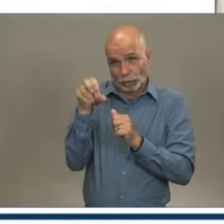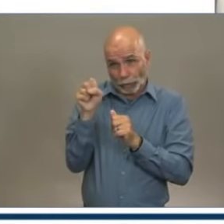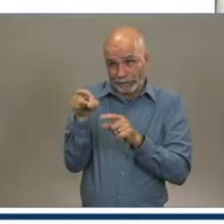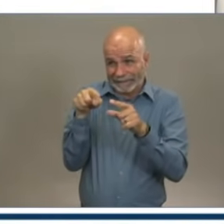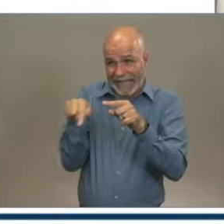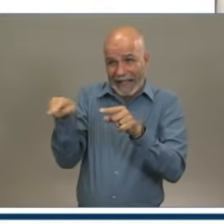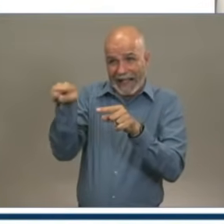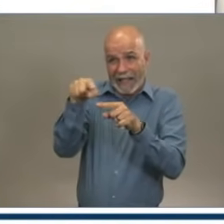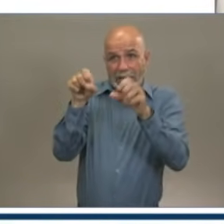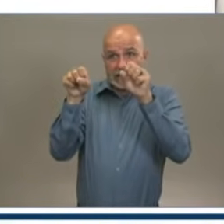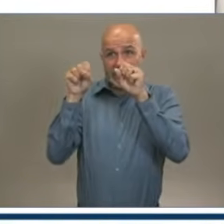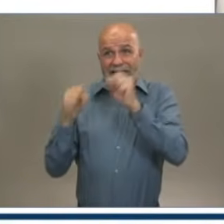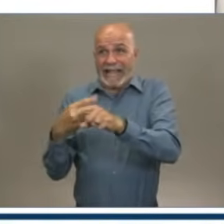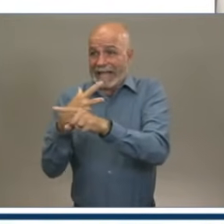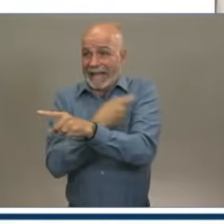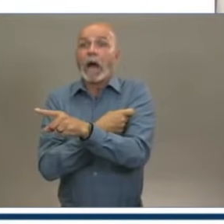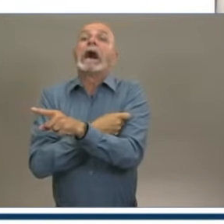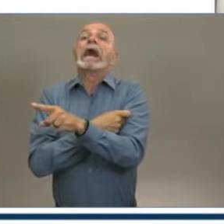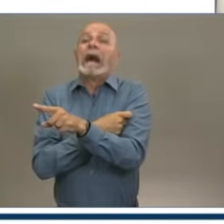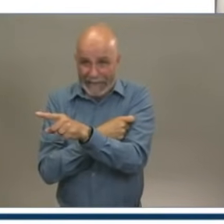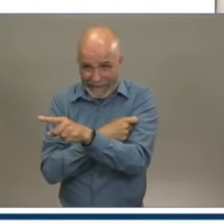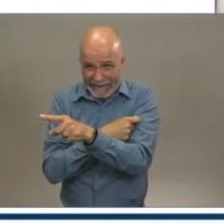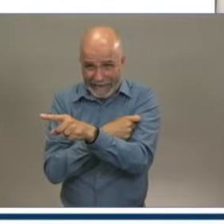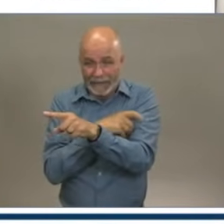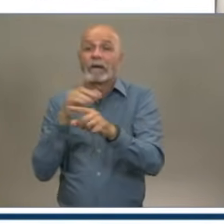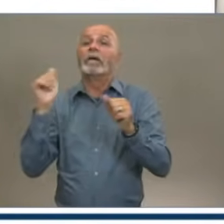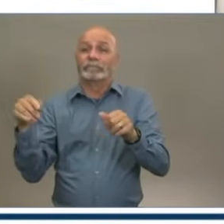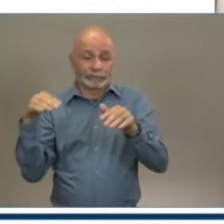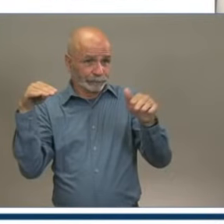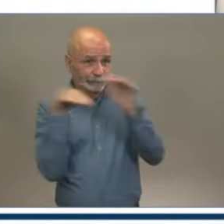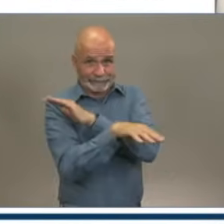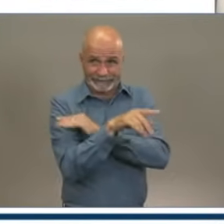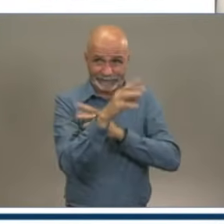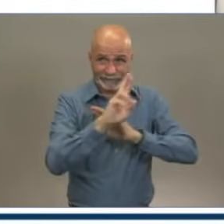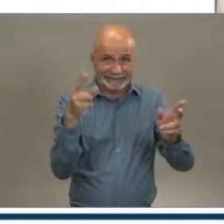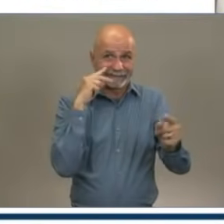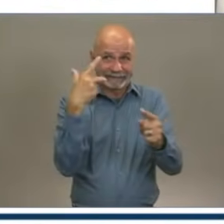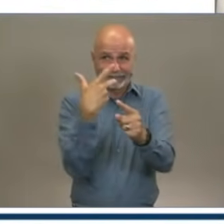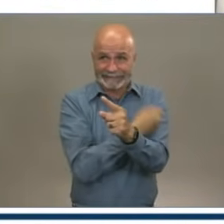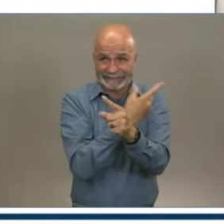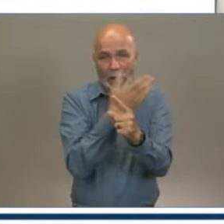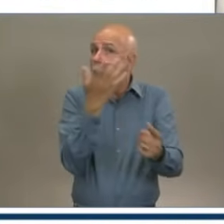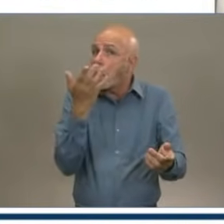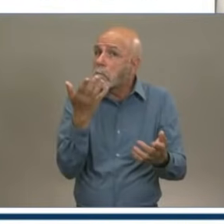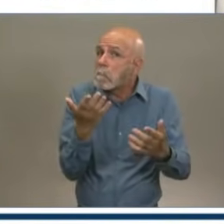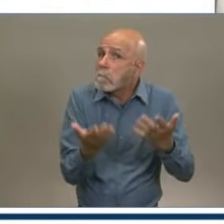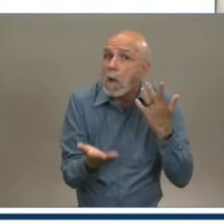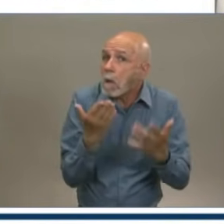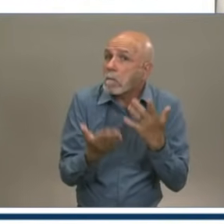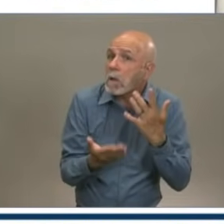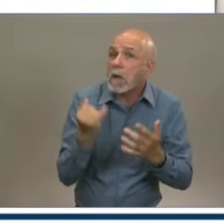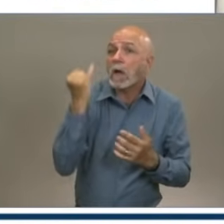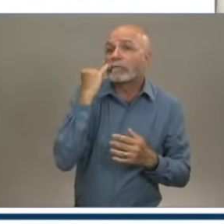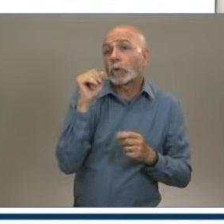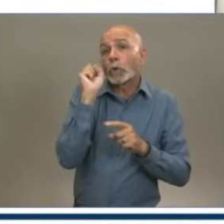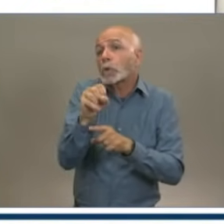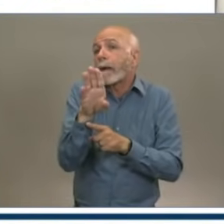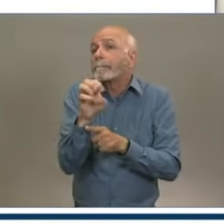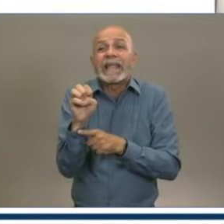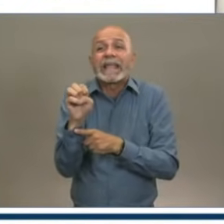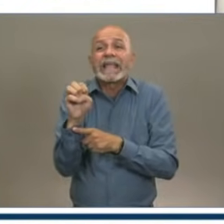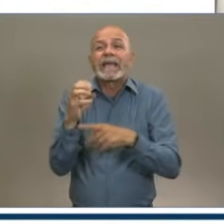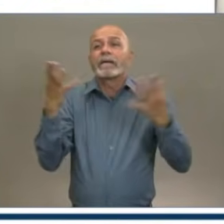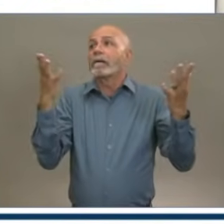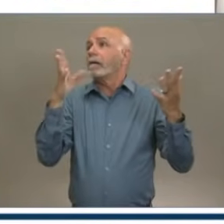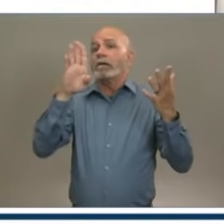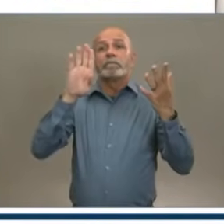went and got their first shot when they were called, do you think it's possible we could be at 100% by now and in a further